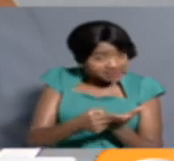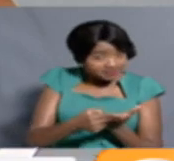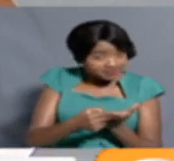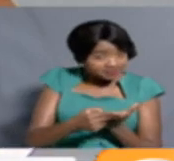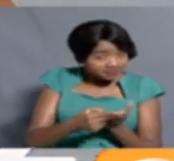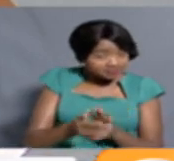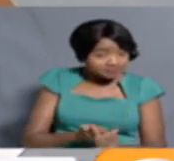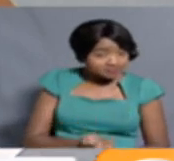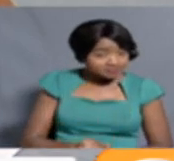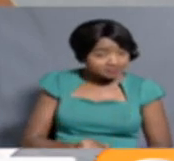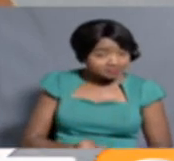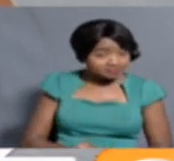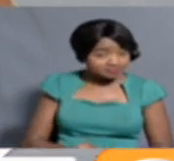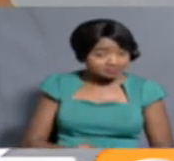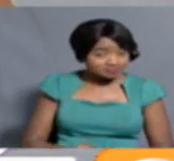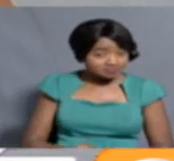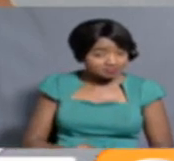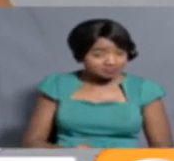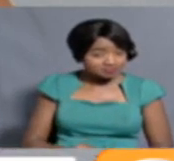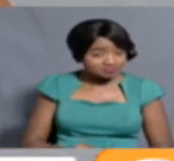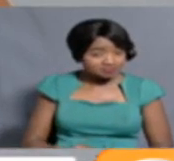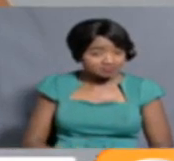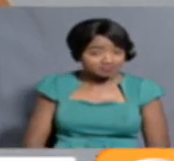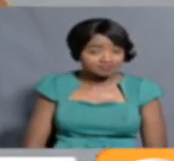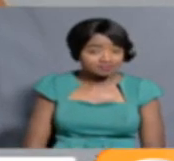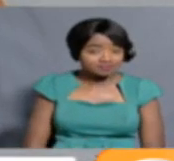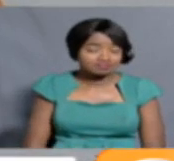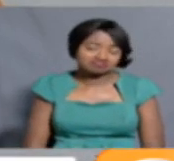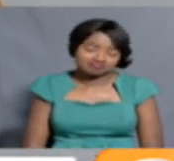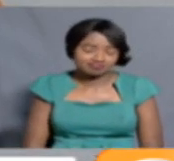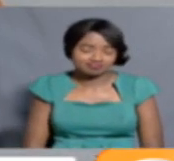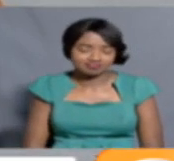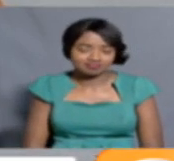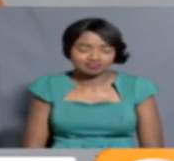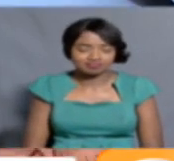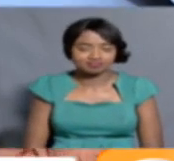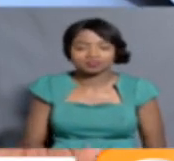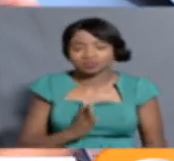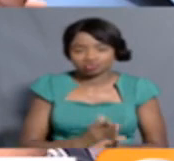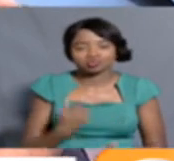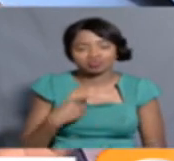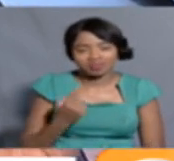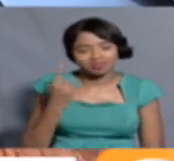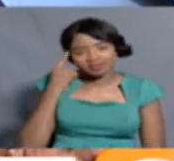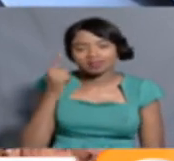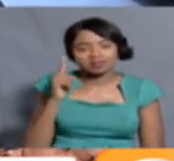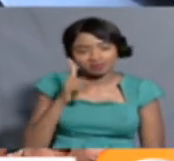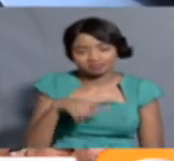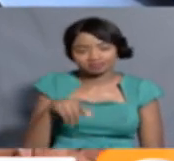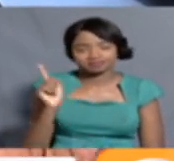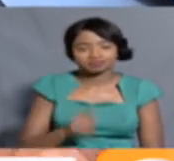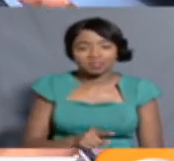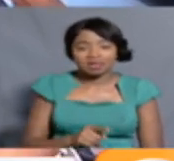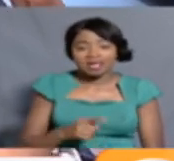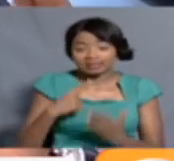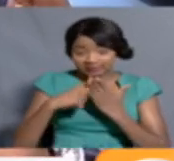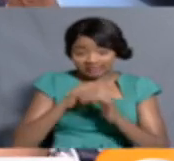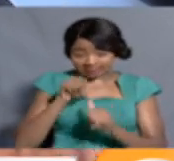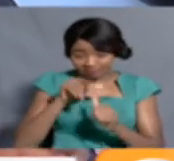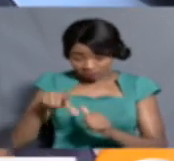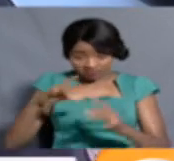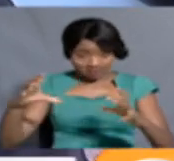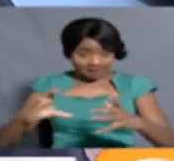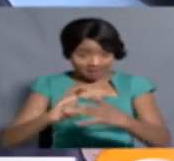think he's being candid, showing where he stands on this issue, first of the handshake and